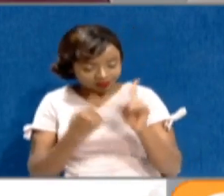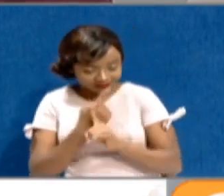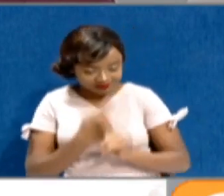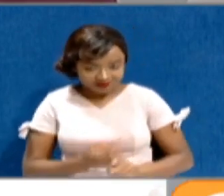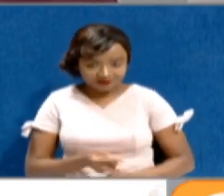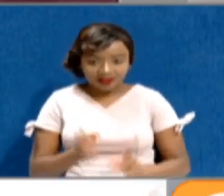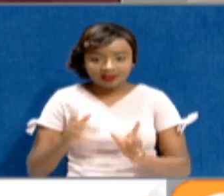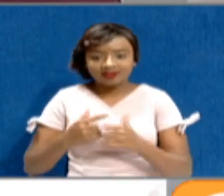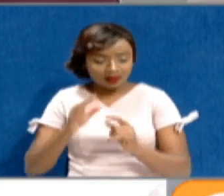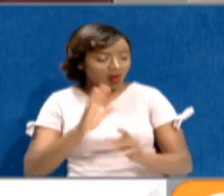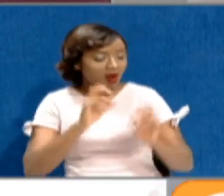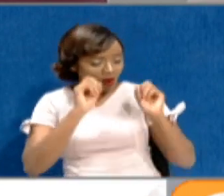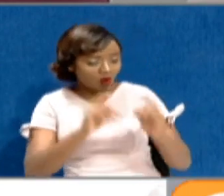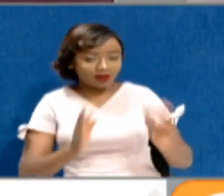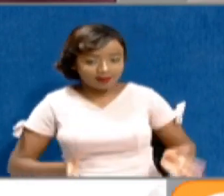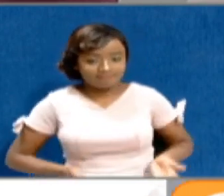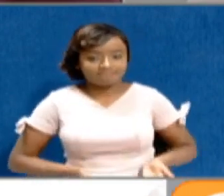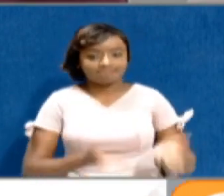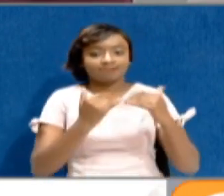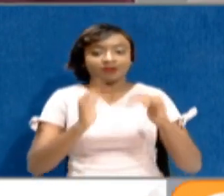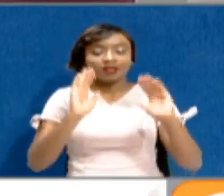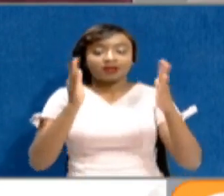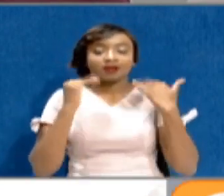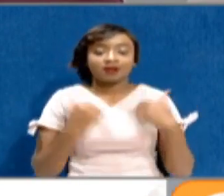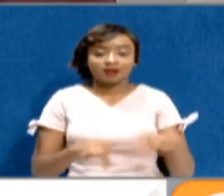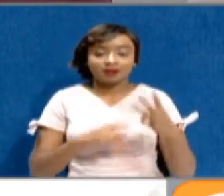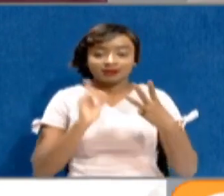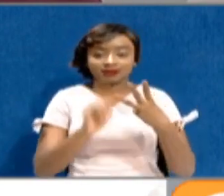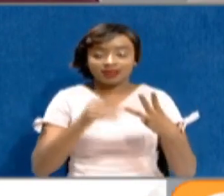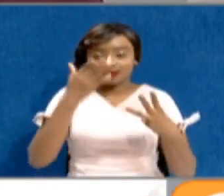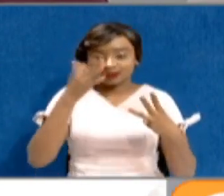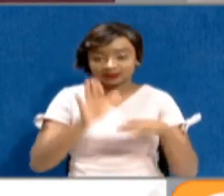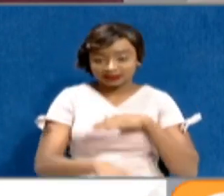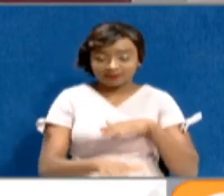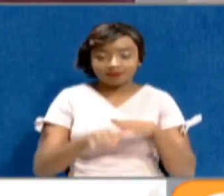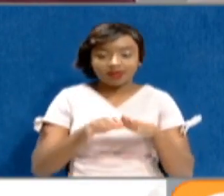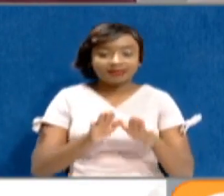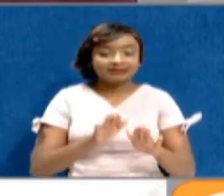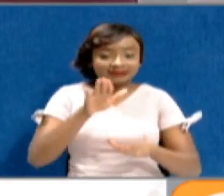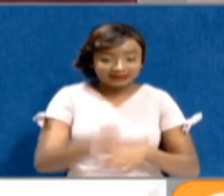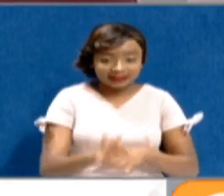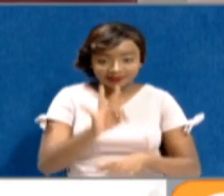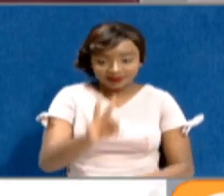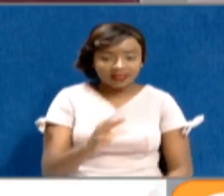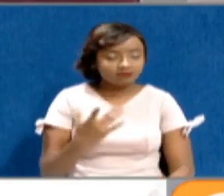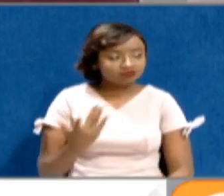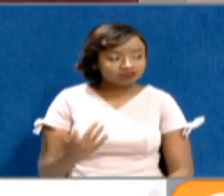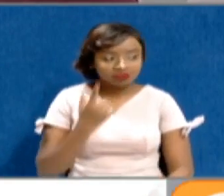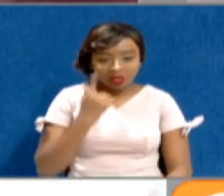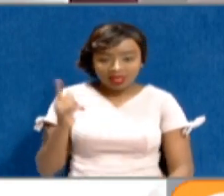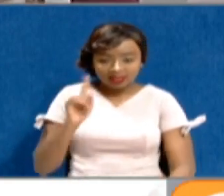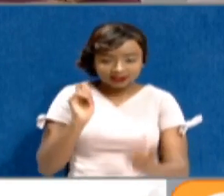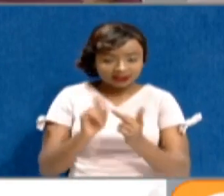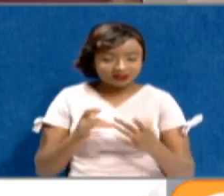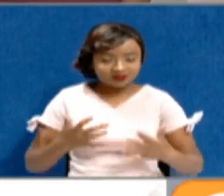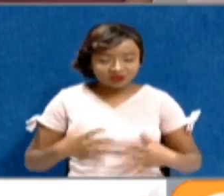procedures, and then they'll tell you you are good to go for the next stage, which is phase 3. Now here, you are talking about a huge number